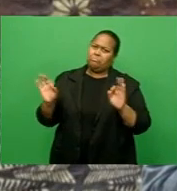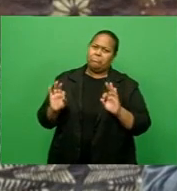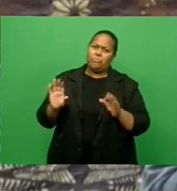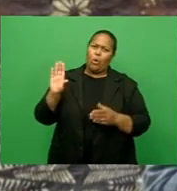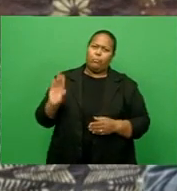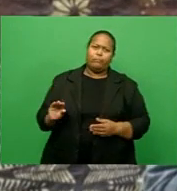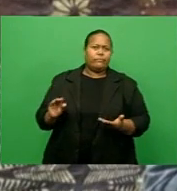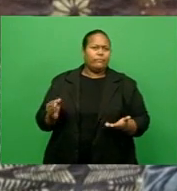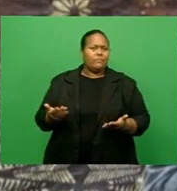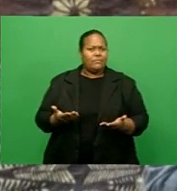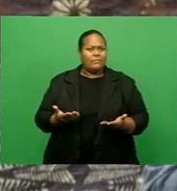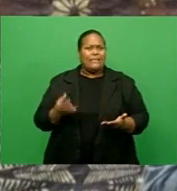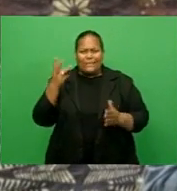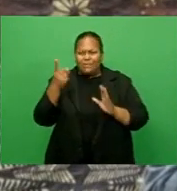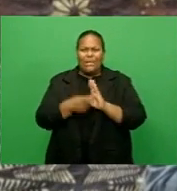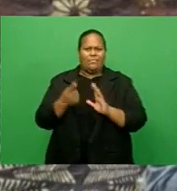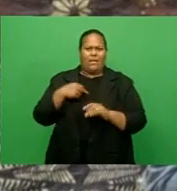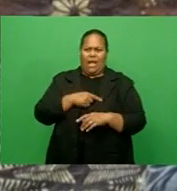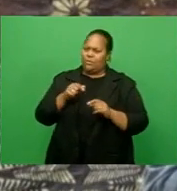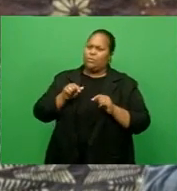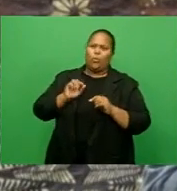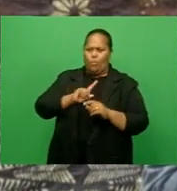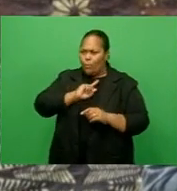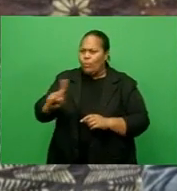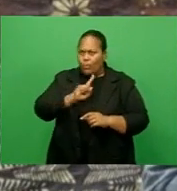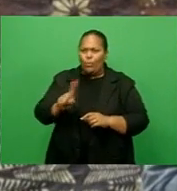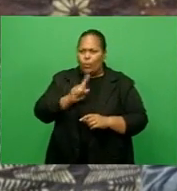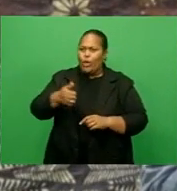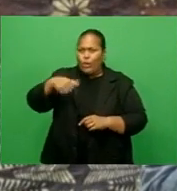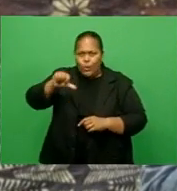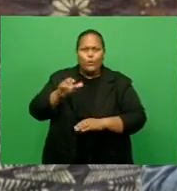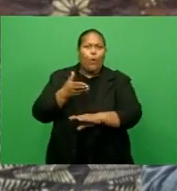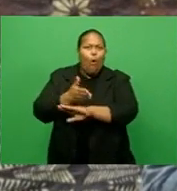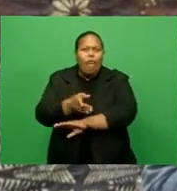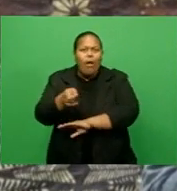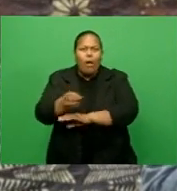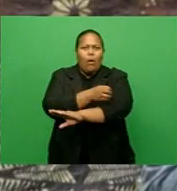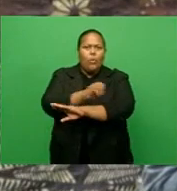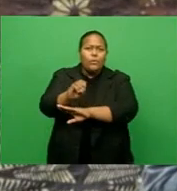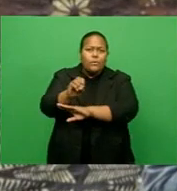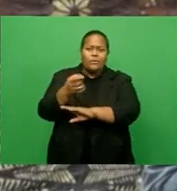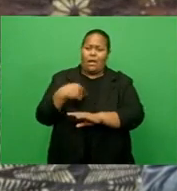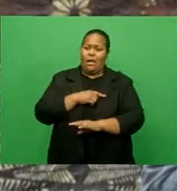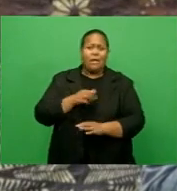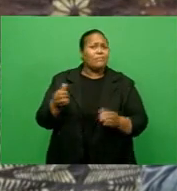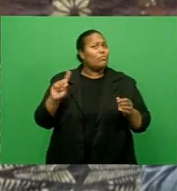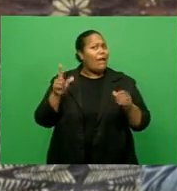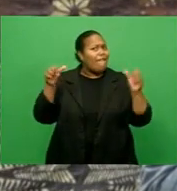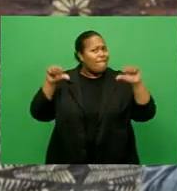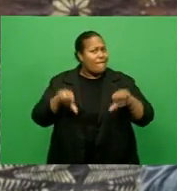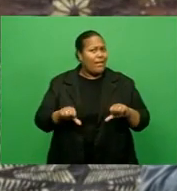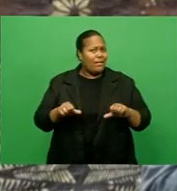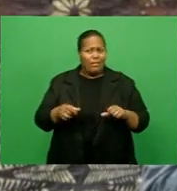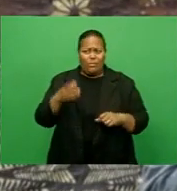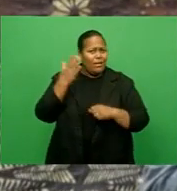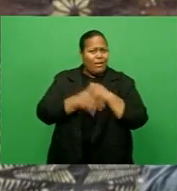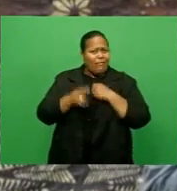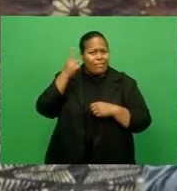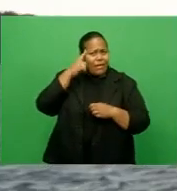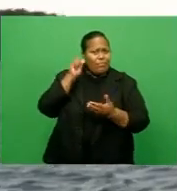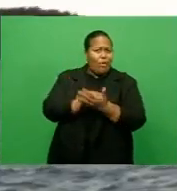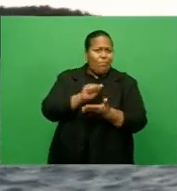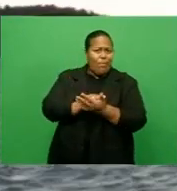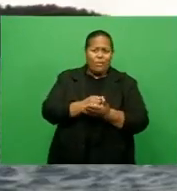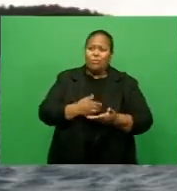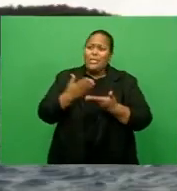oceans as an inexhaustible resource. We have failed at making simple, common sense investments back in ocean